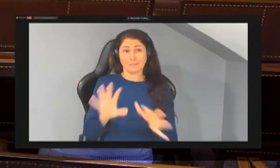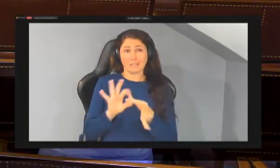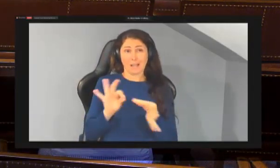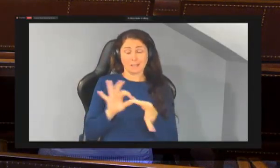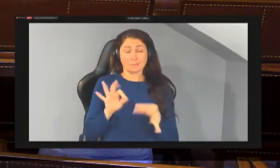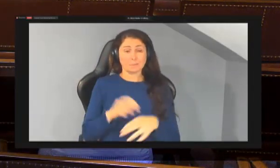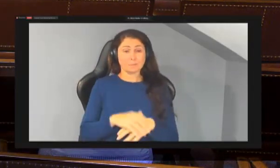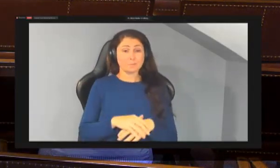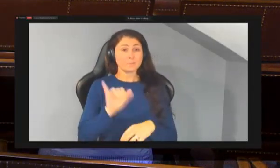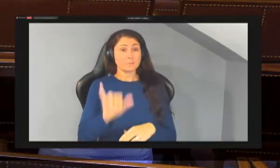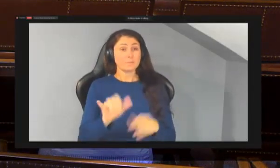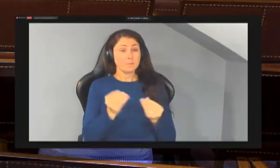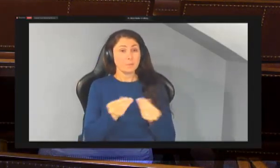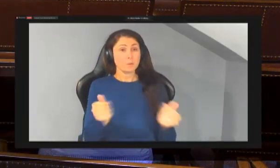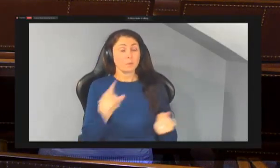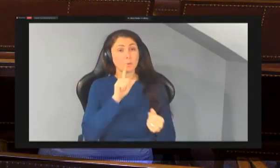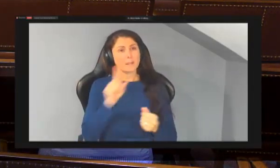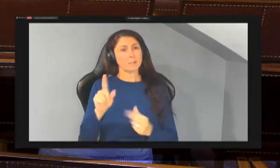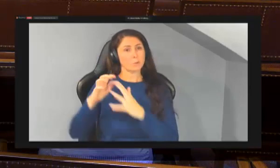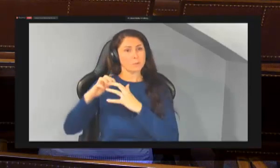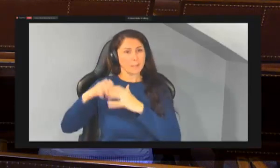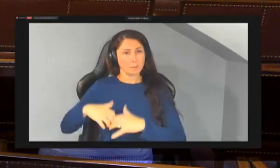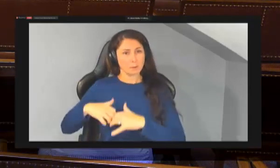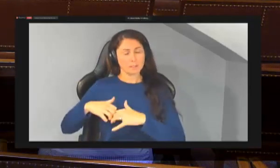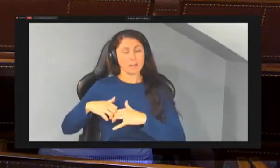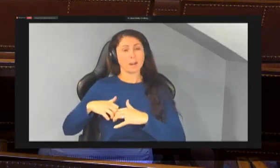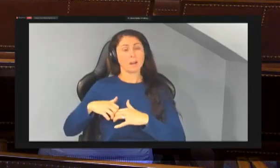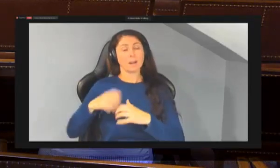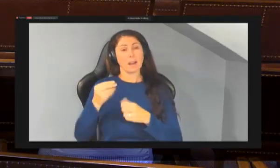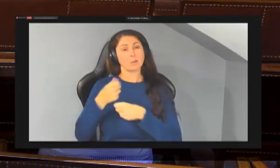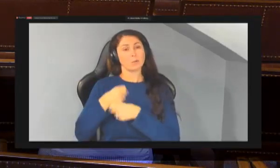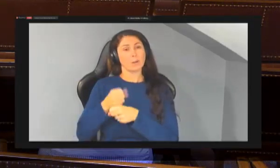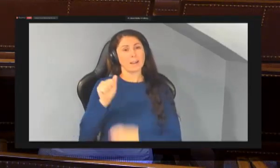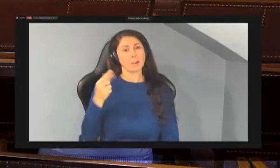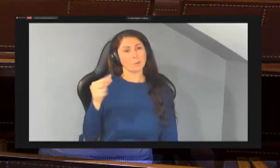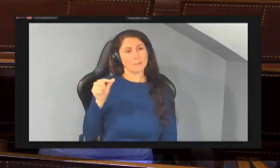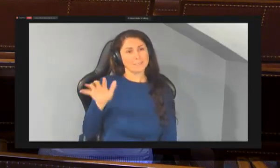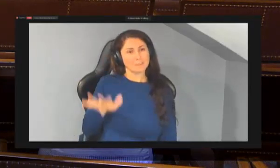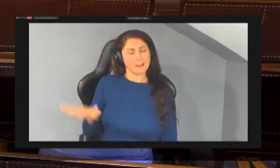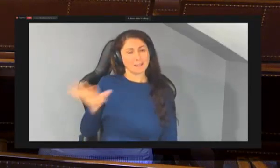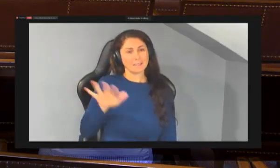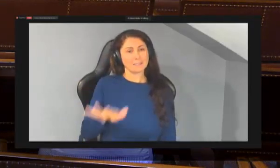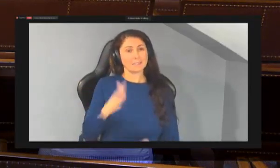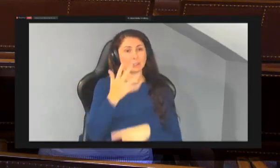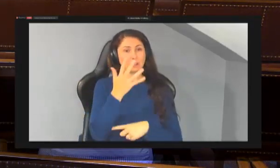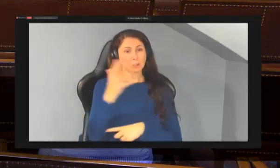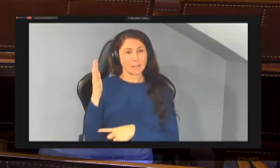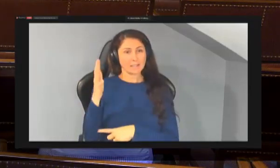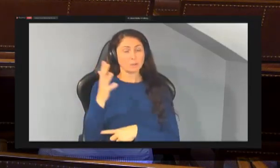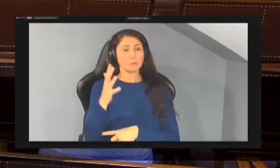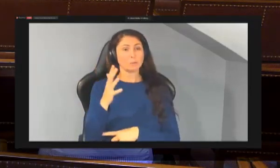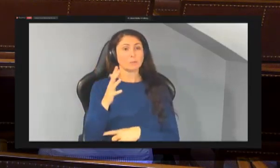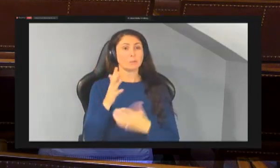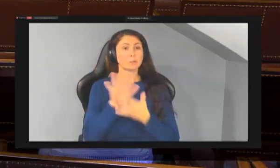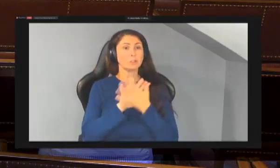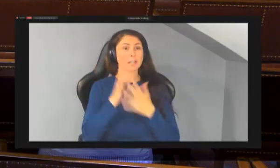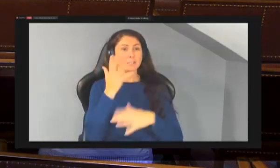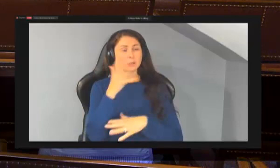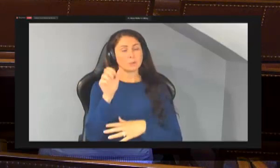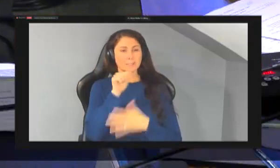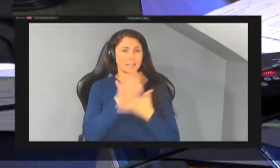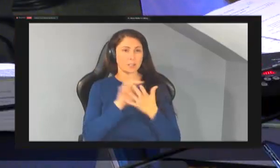the solution is to tear the building down and create a green space. Shady trees, not shady deals in Bon